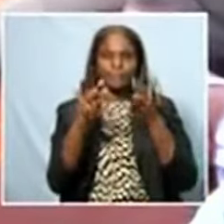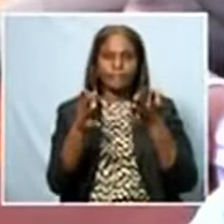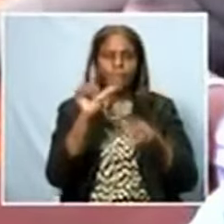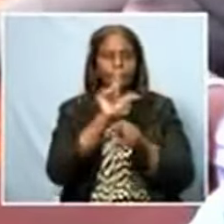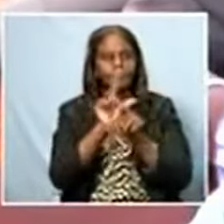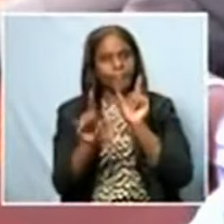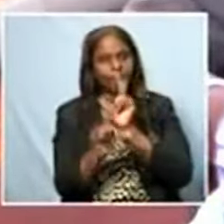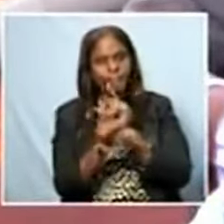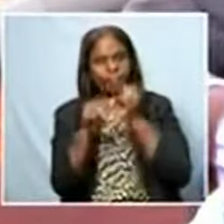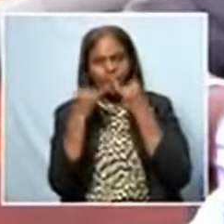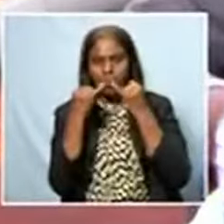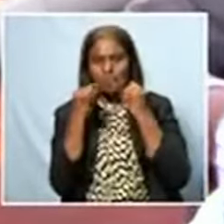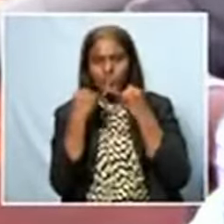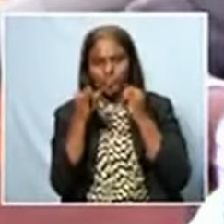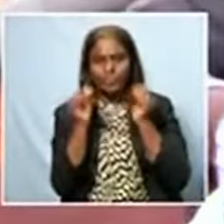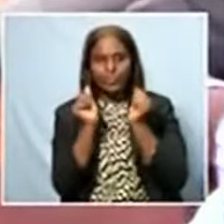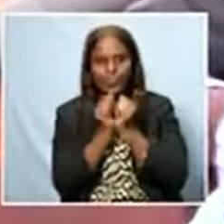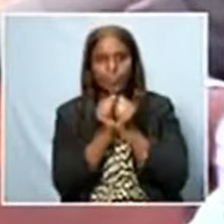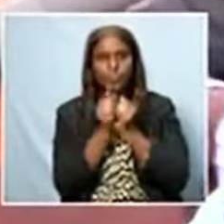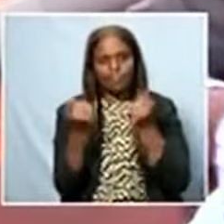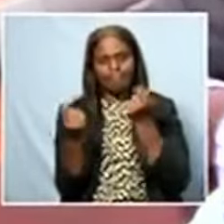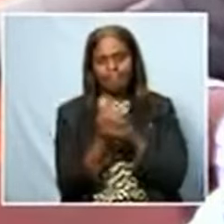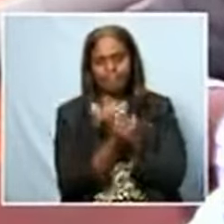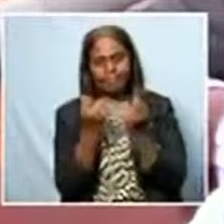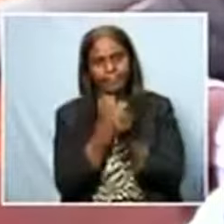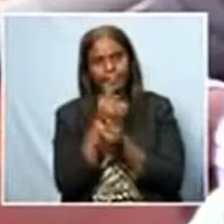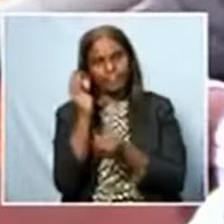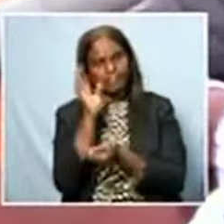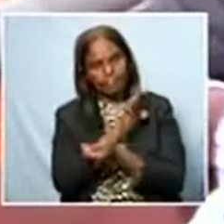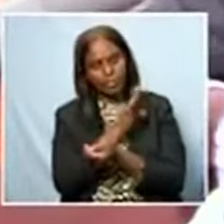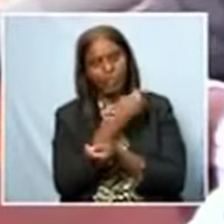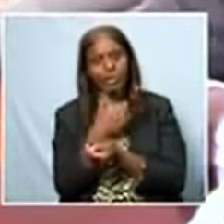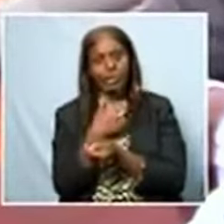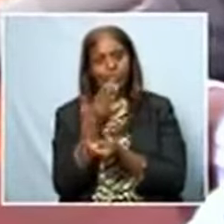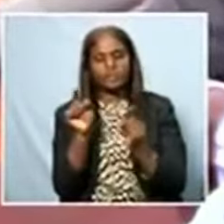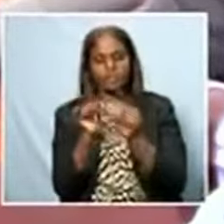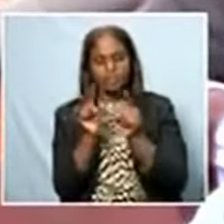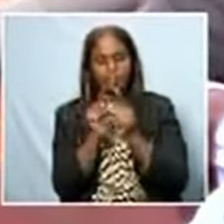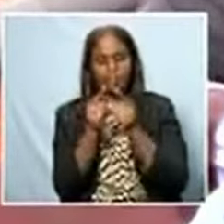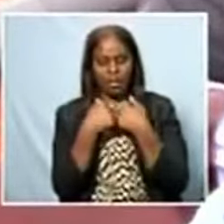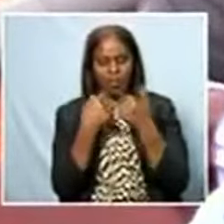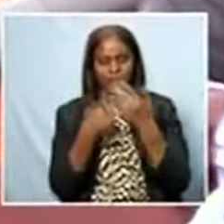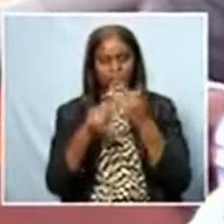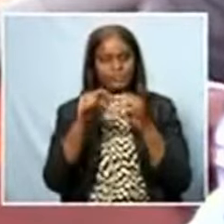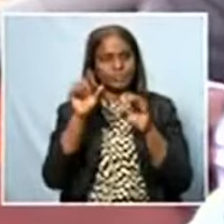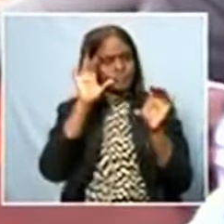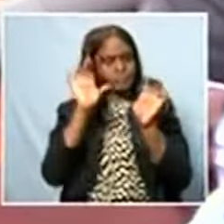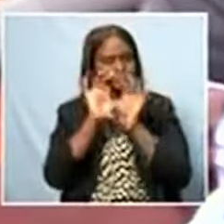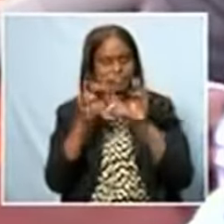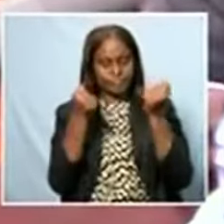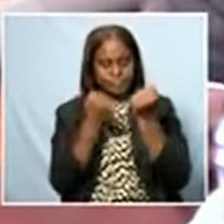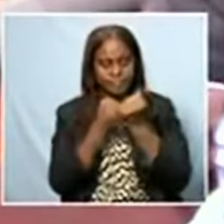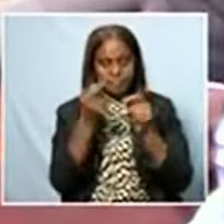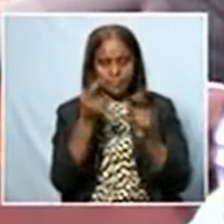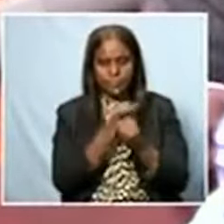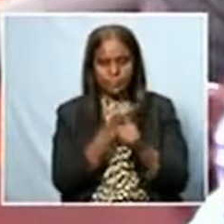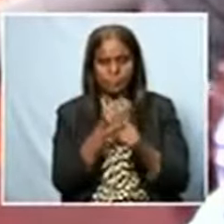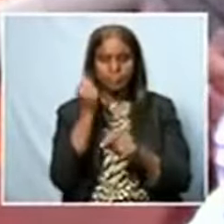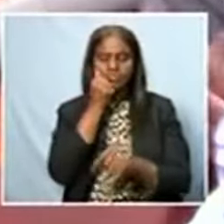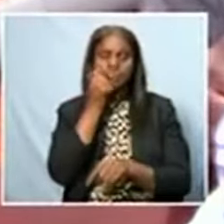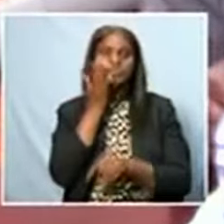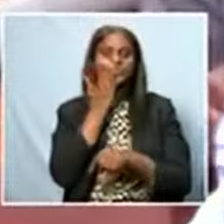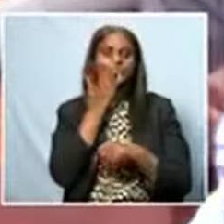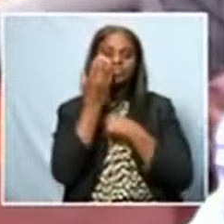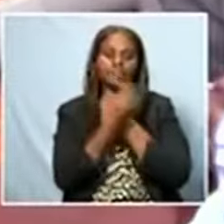labor, information, endorse the changes. We had also conditional support from Home